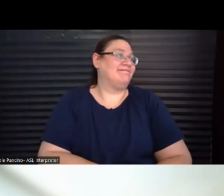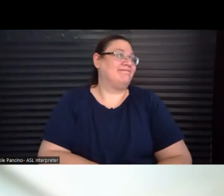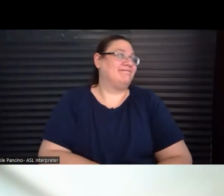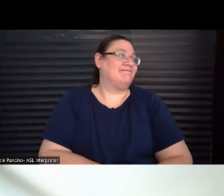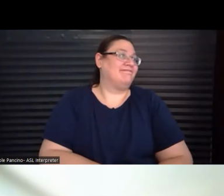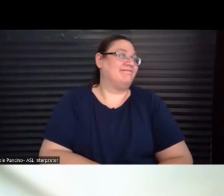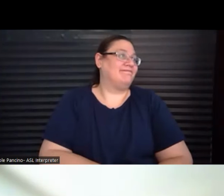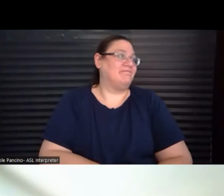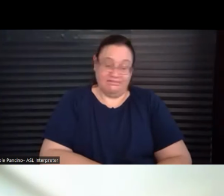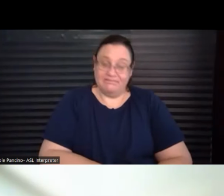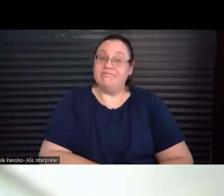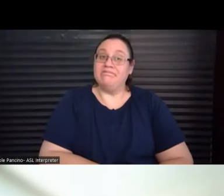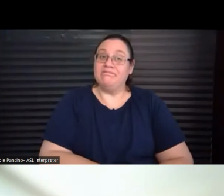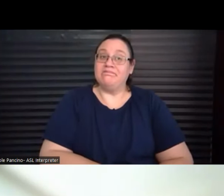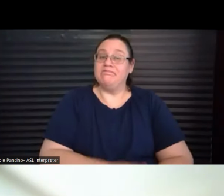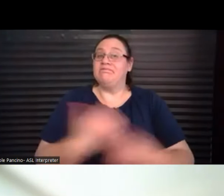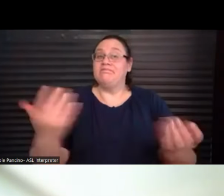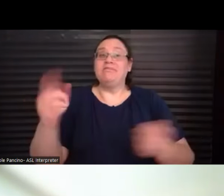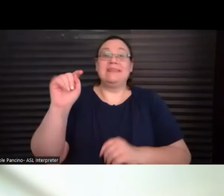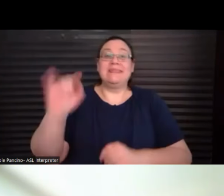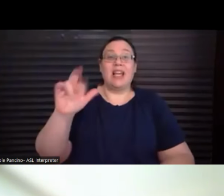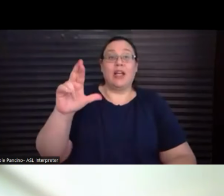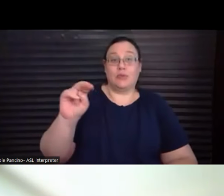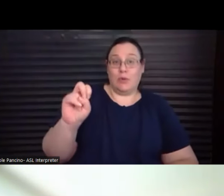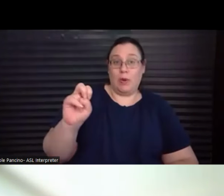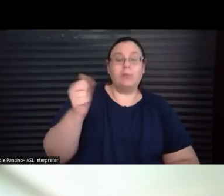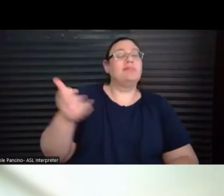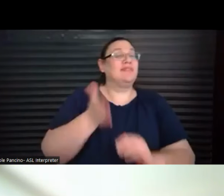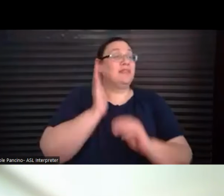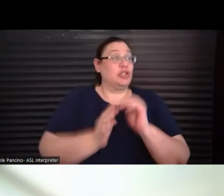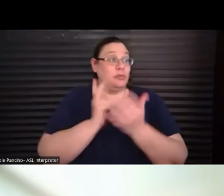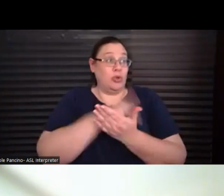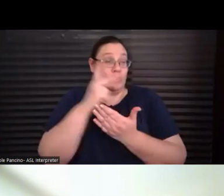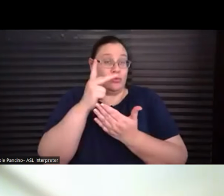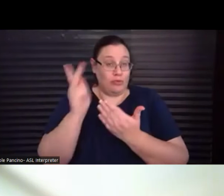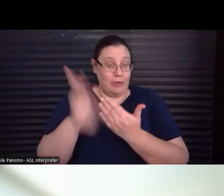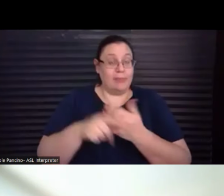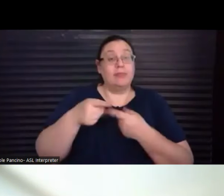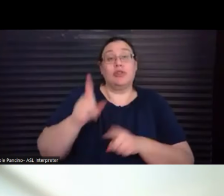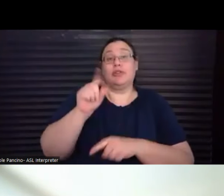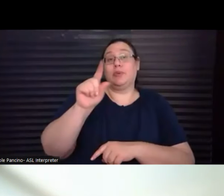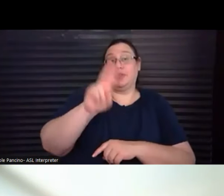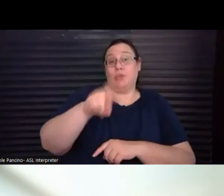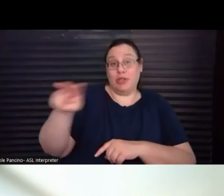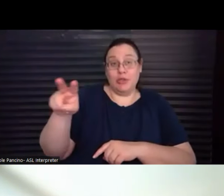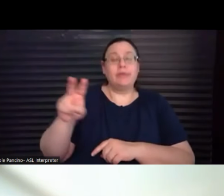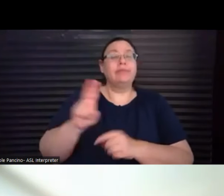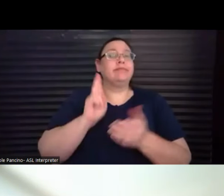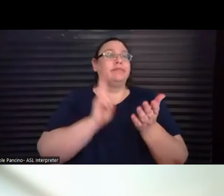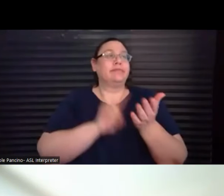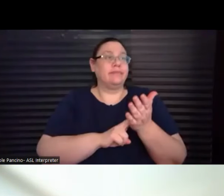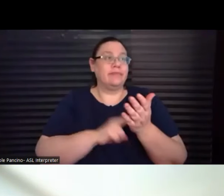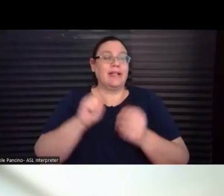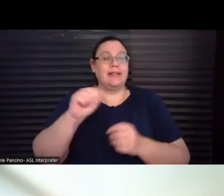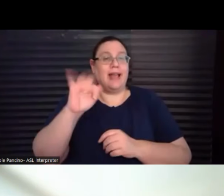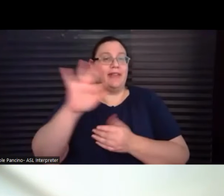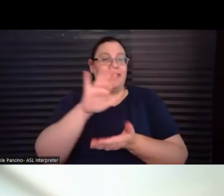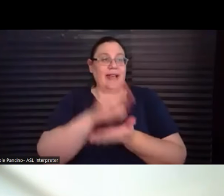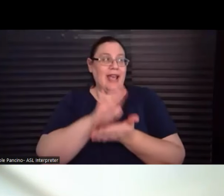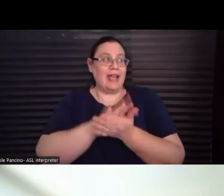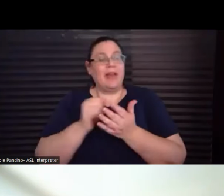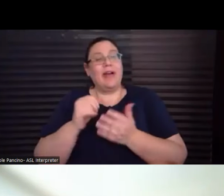All right, so Tyrone finished the program in 2022. He then enrolled in the NAF Academy of Hospitality and